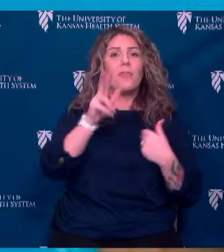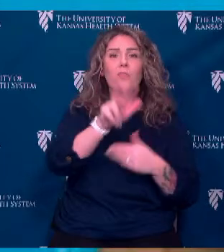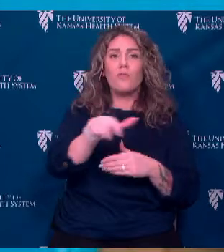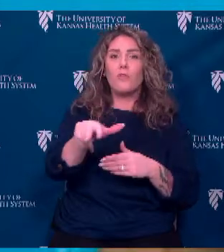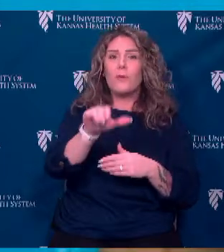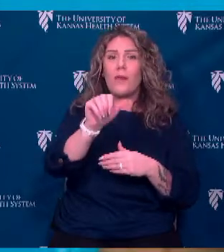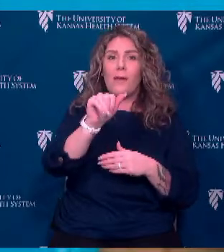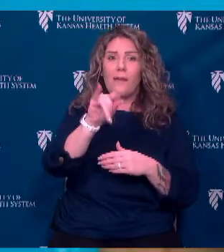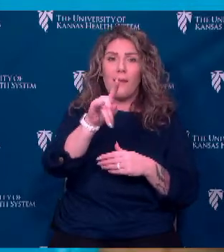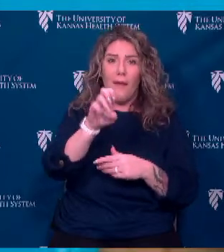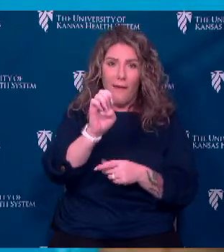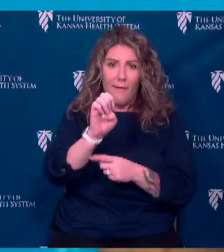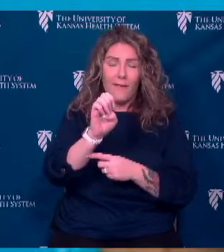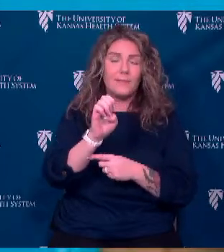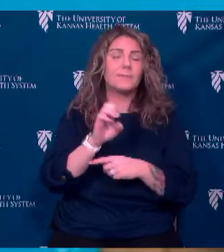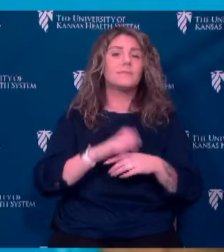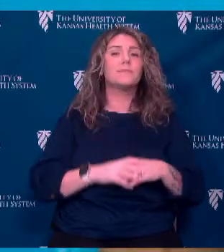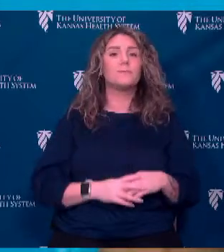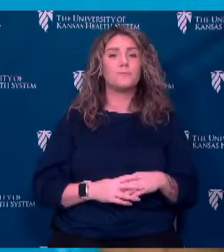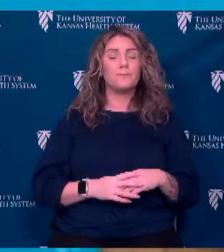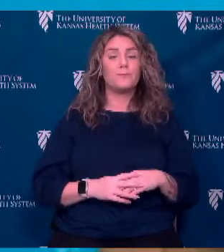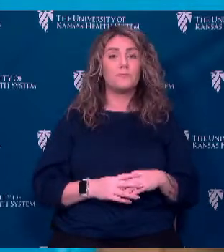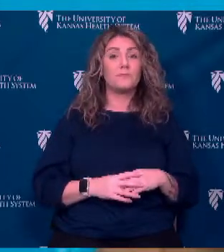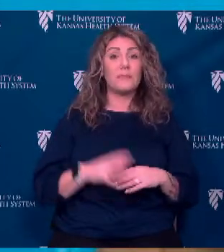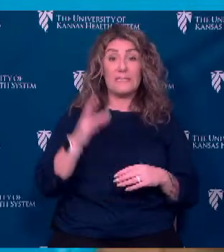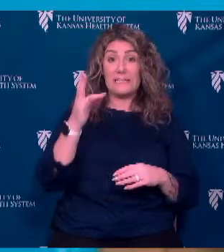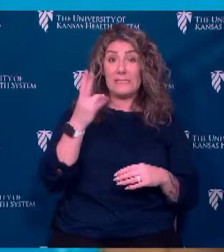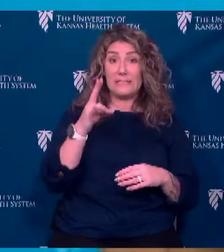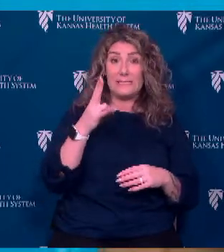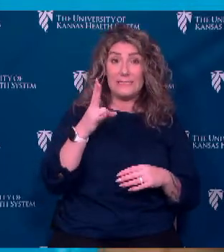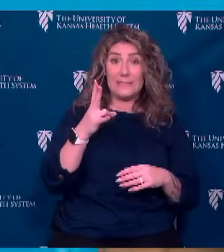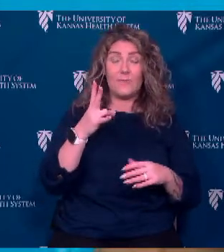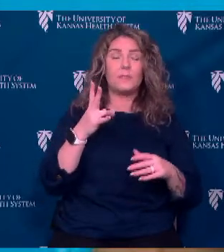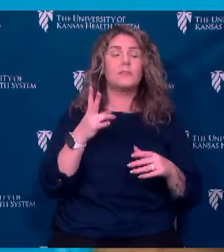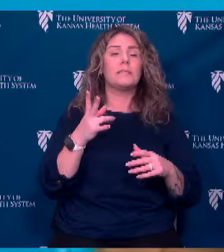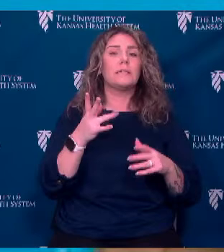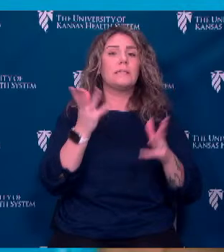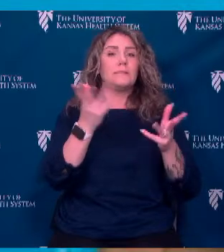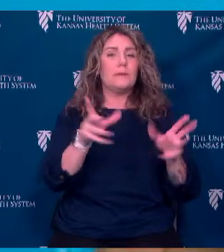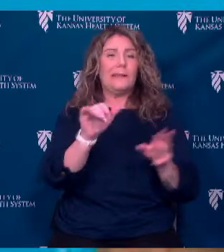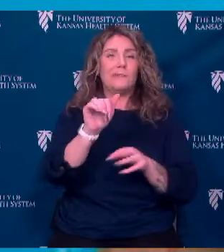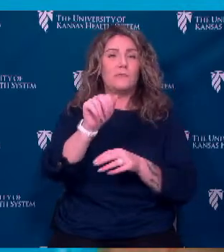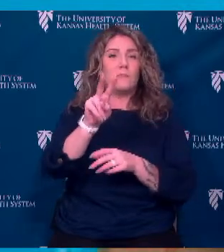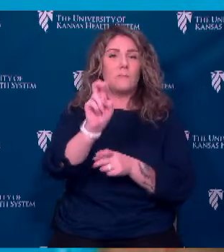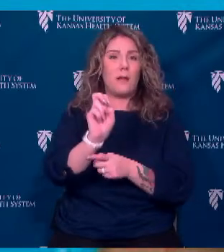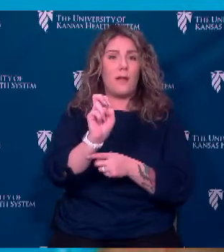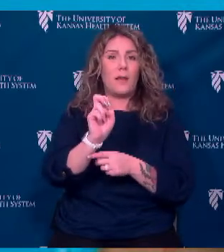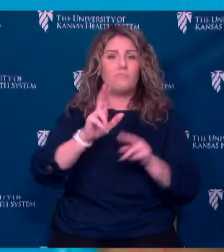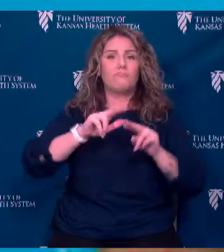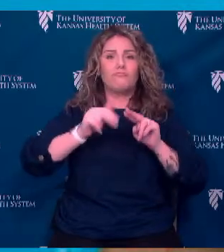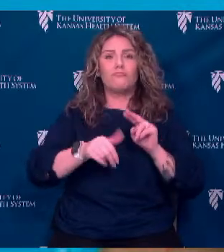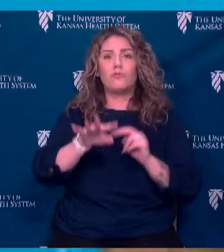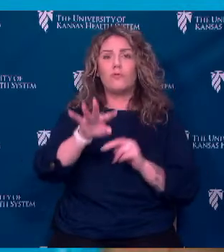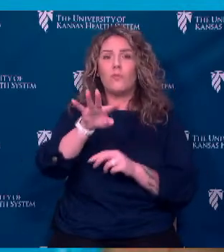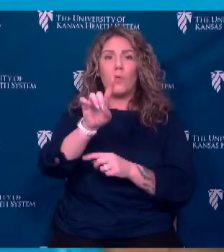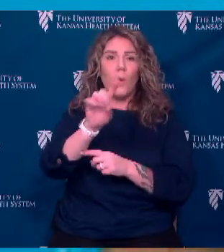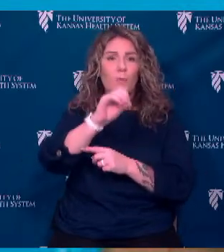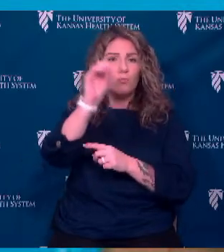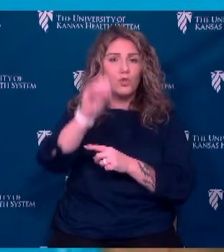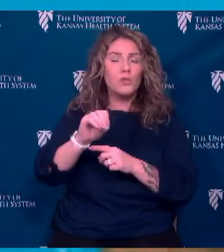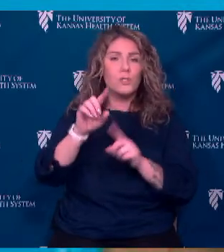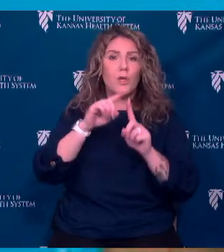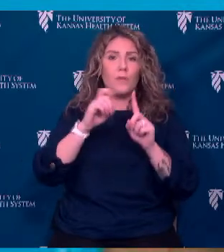active infections and 17 that had cleared their infection. We're down approximately 41% from our peak